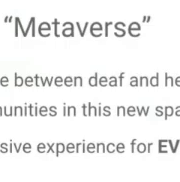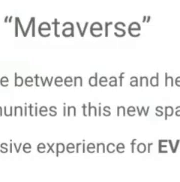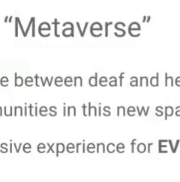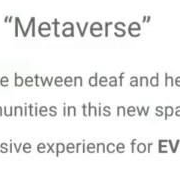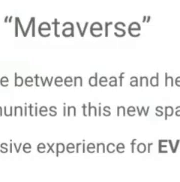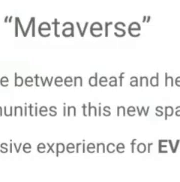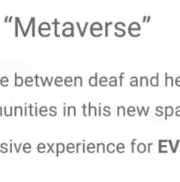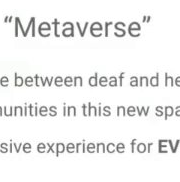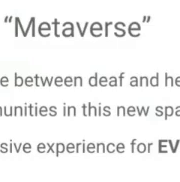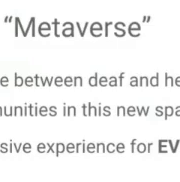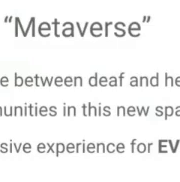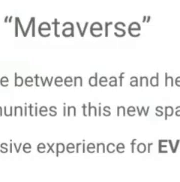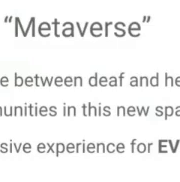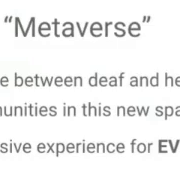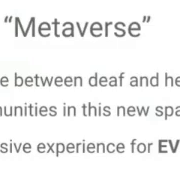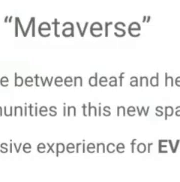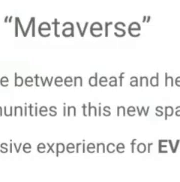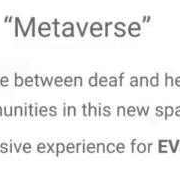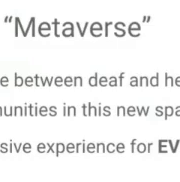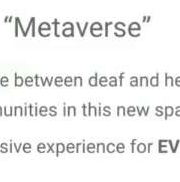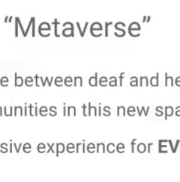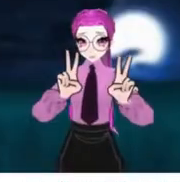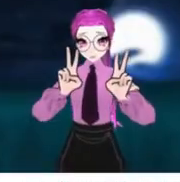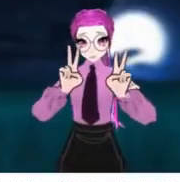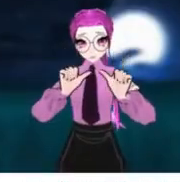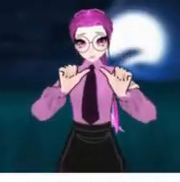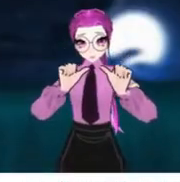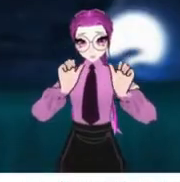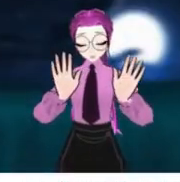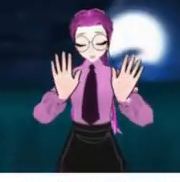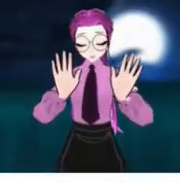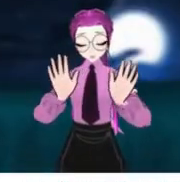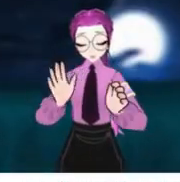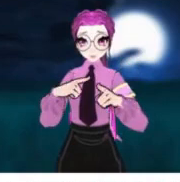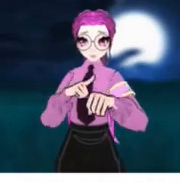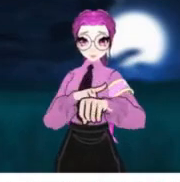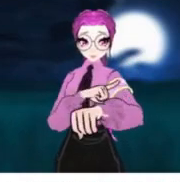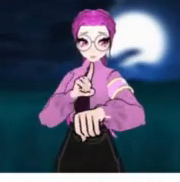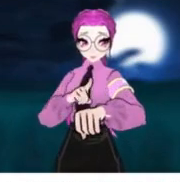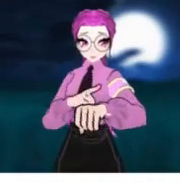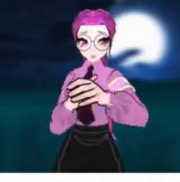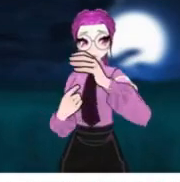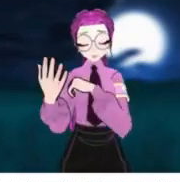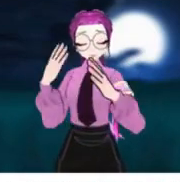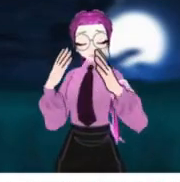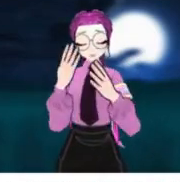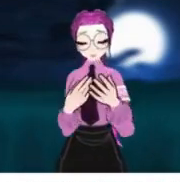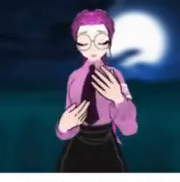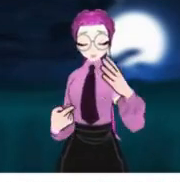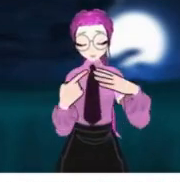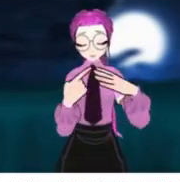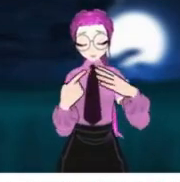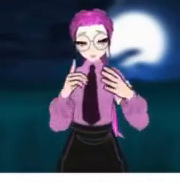we need to find a way to create this space available for everyone. Then, in fact, there's already a small community of deaf